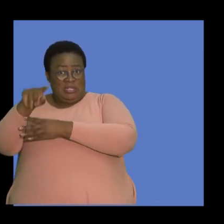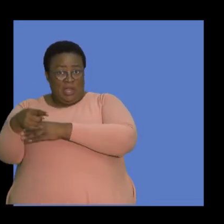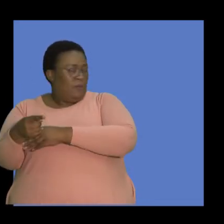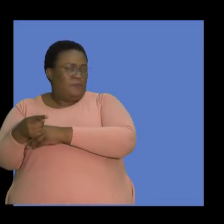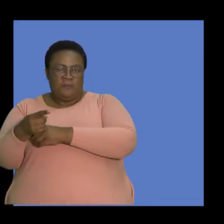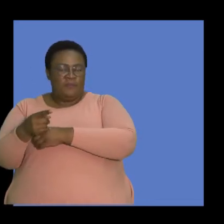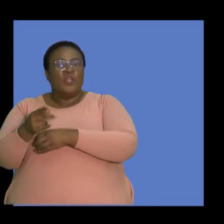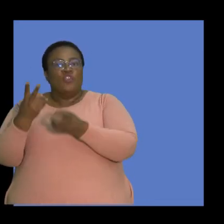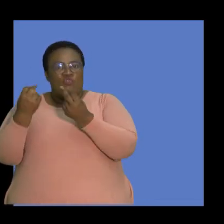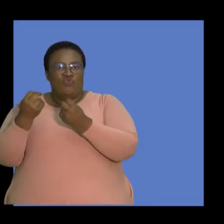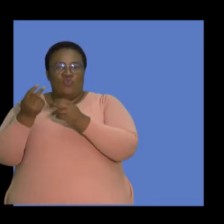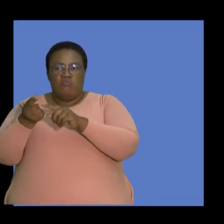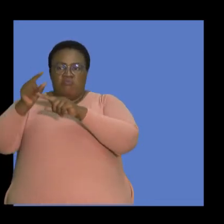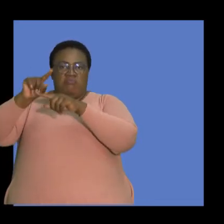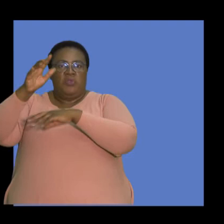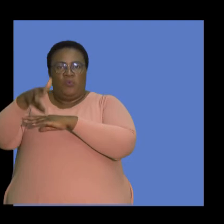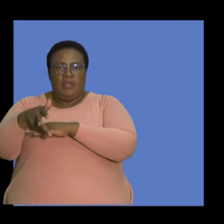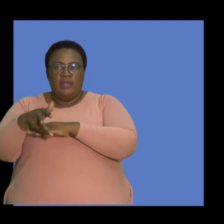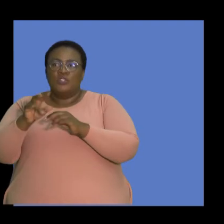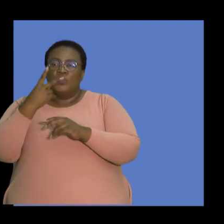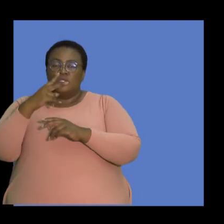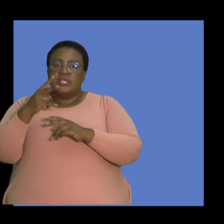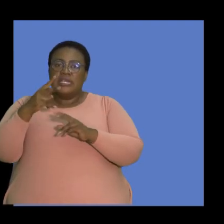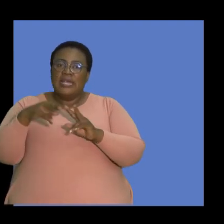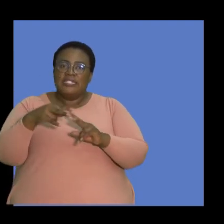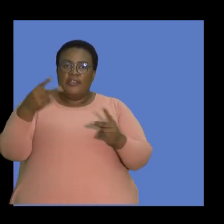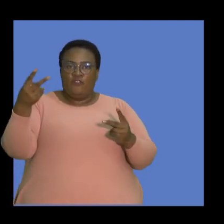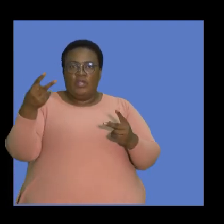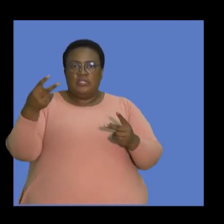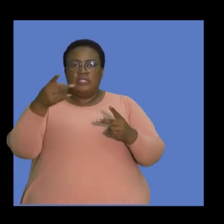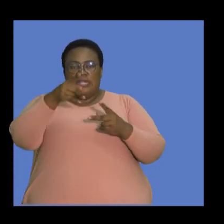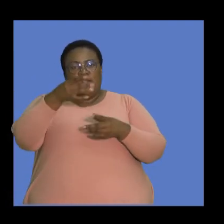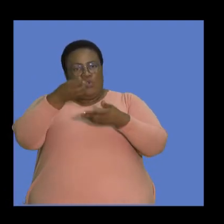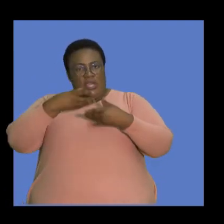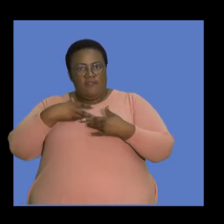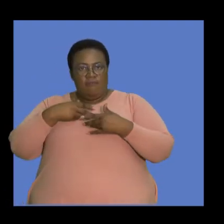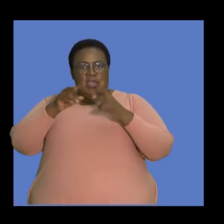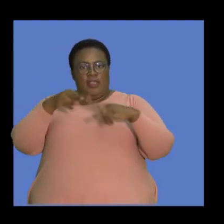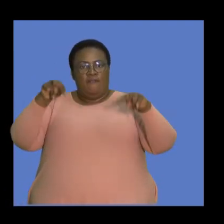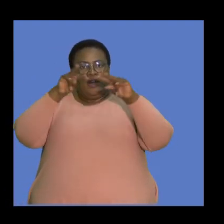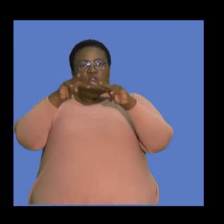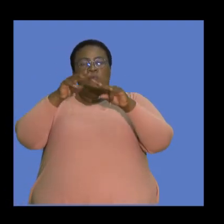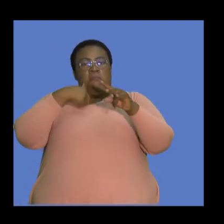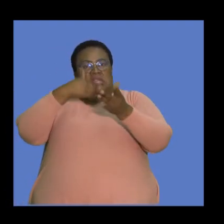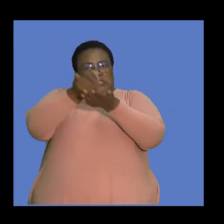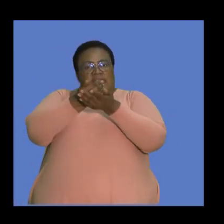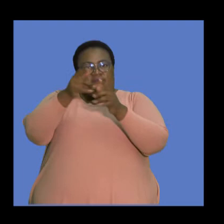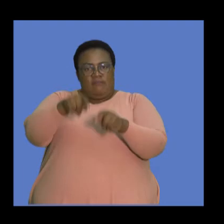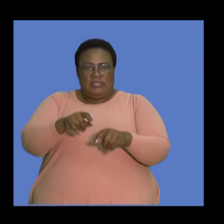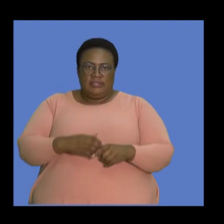price. And then we found that the difference between these two will then give me the value of the sinking